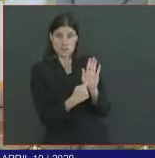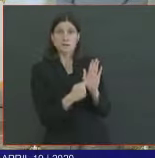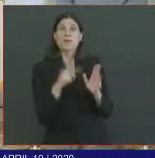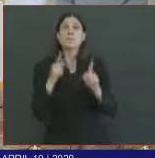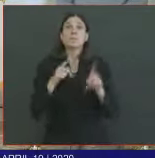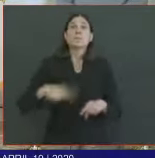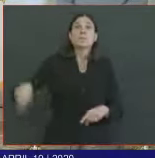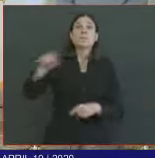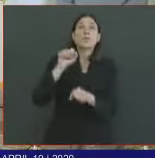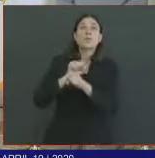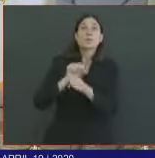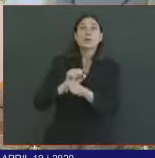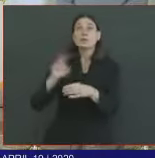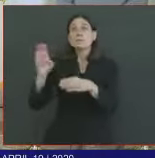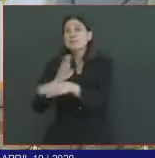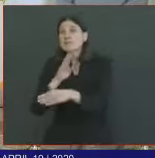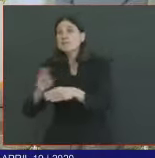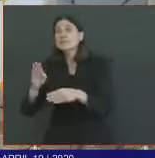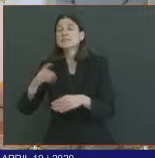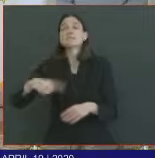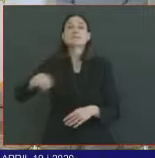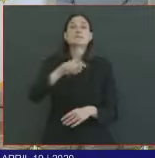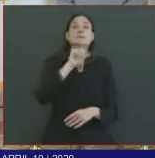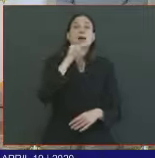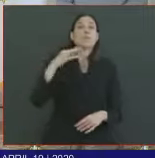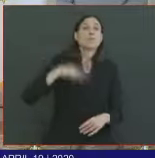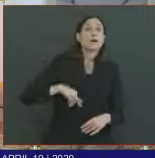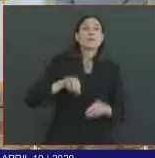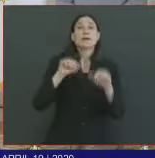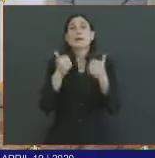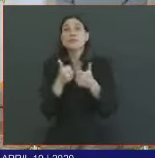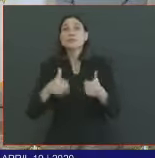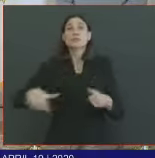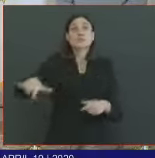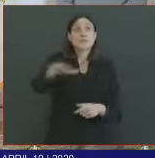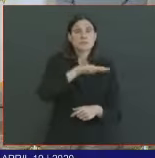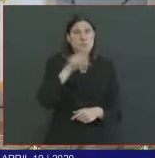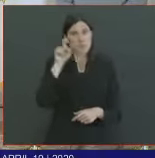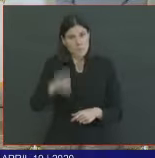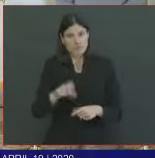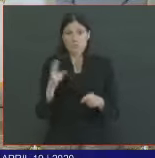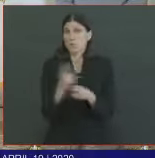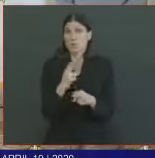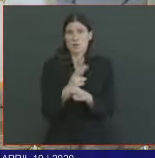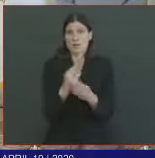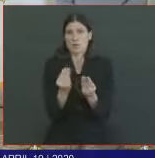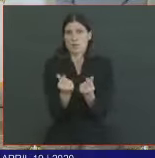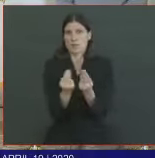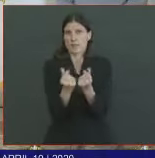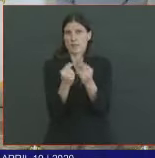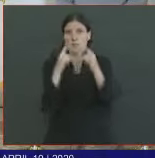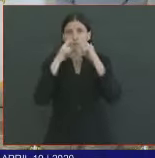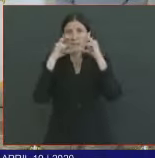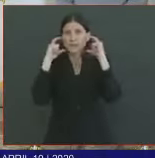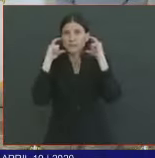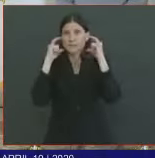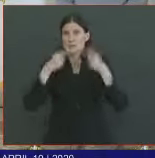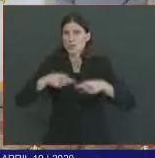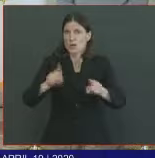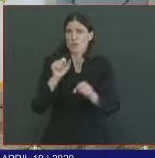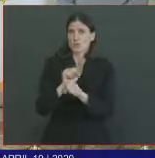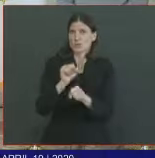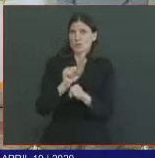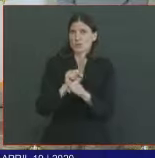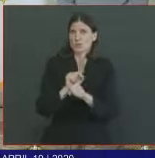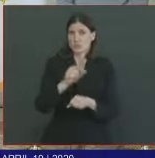wear cloth face coverings at all times while at work. And customers of businesses